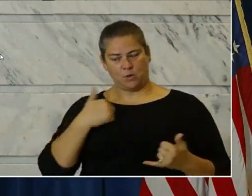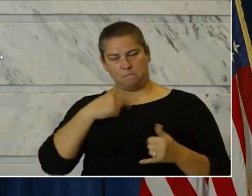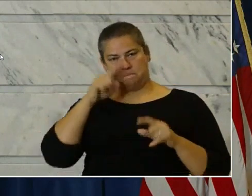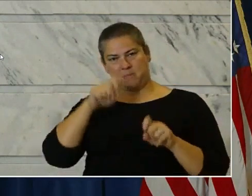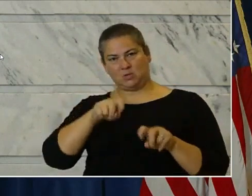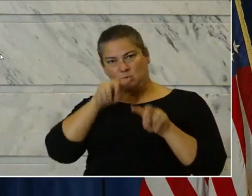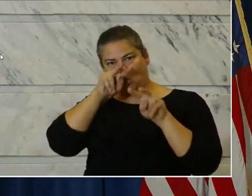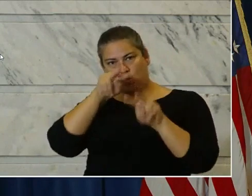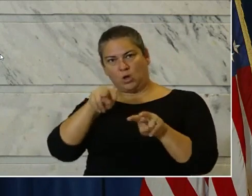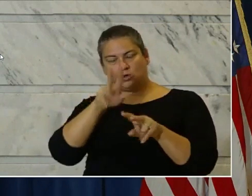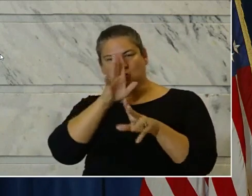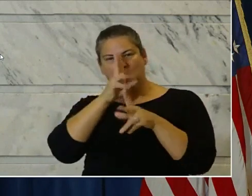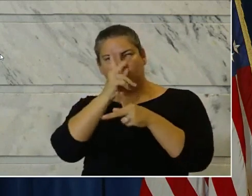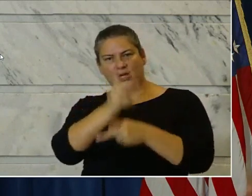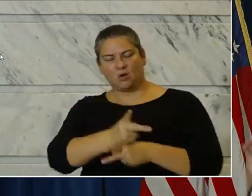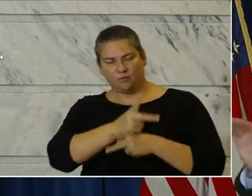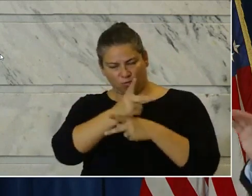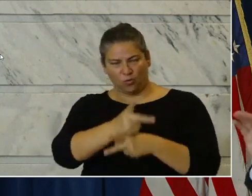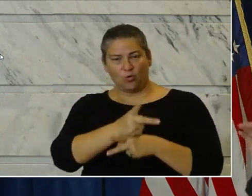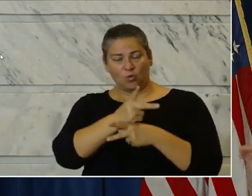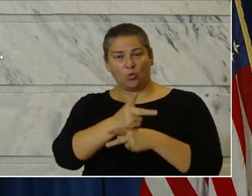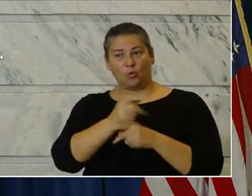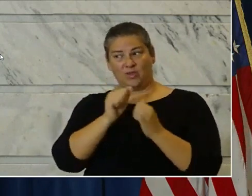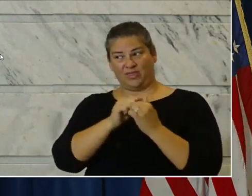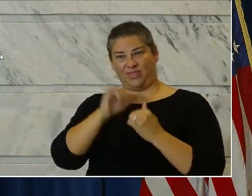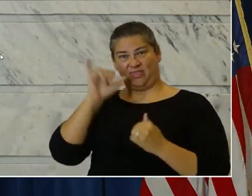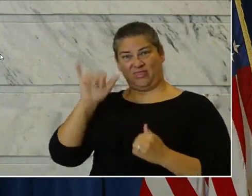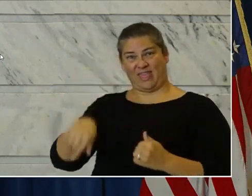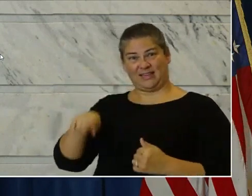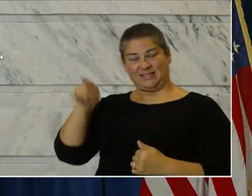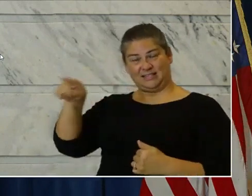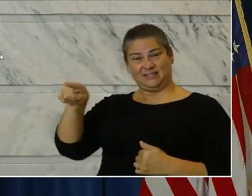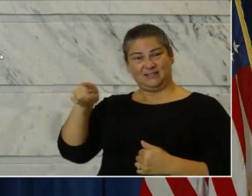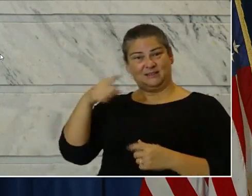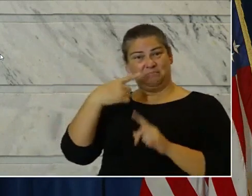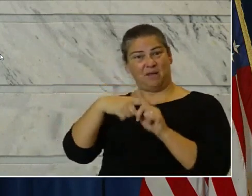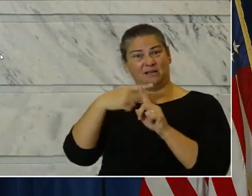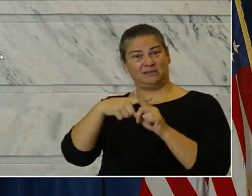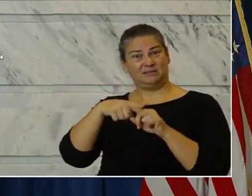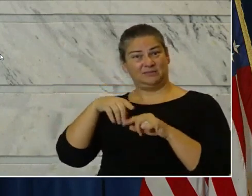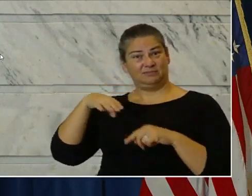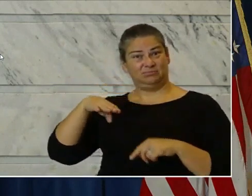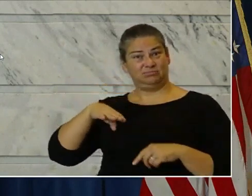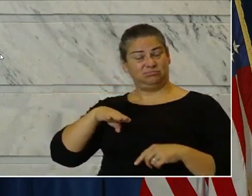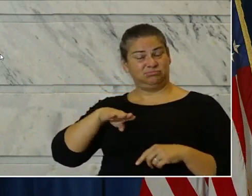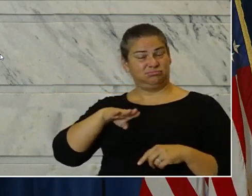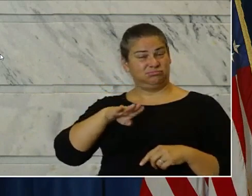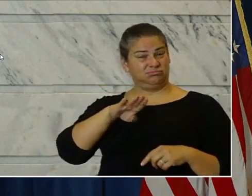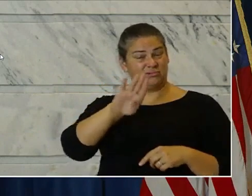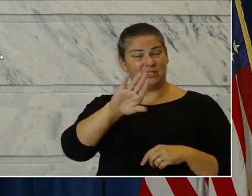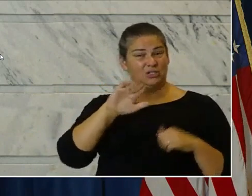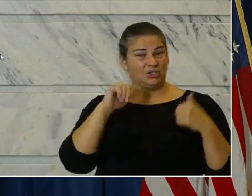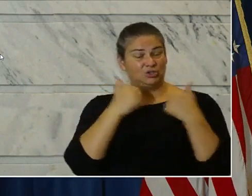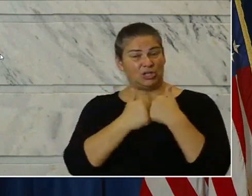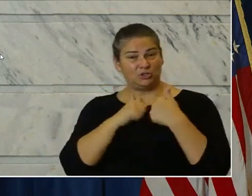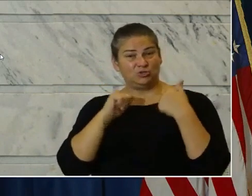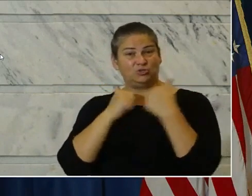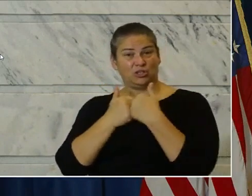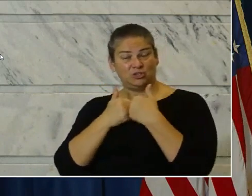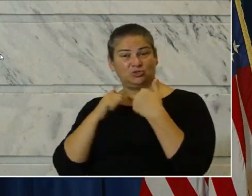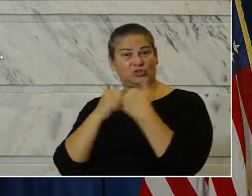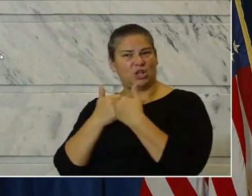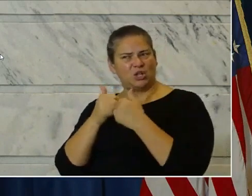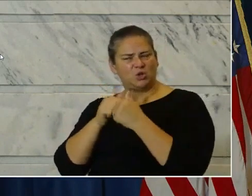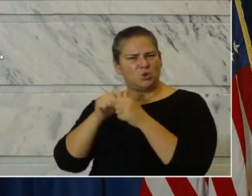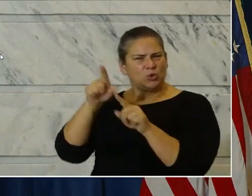watch very carefully. And with those escalating cases, with the challenge that we are seeing right there in sports,